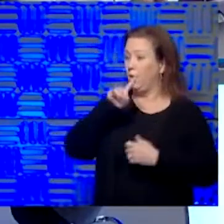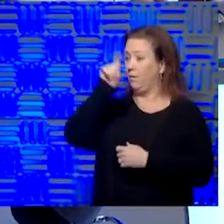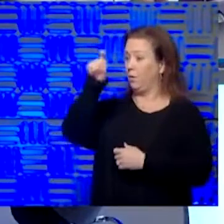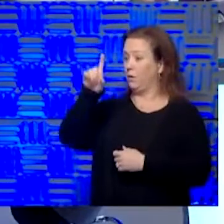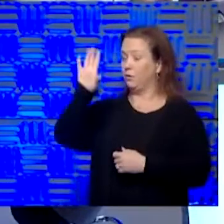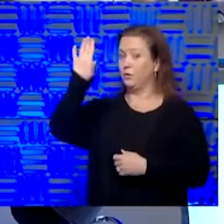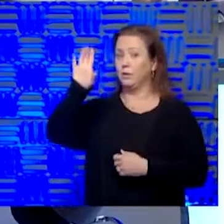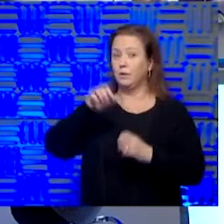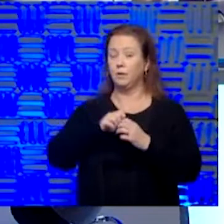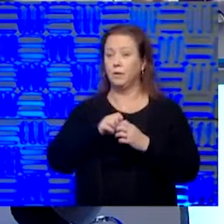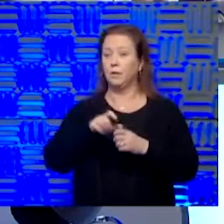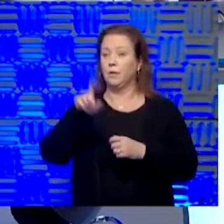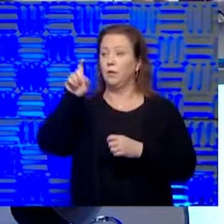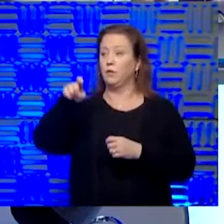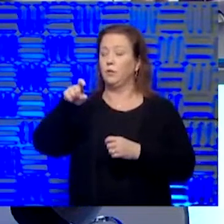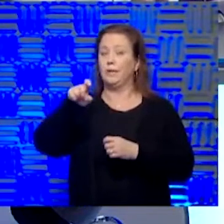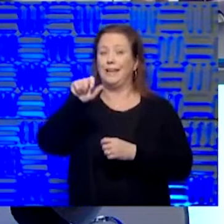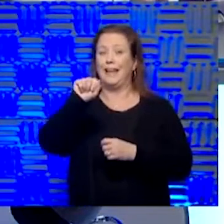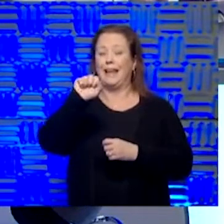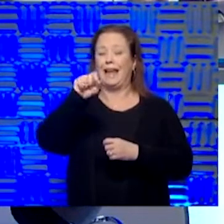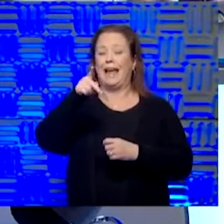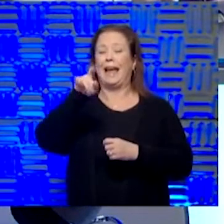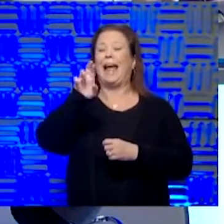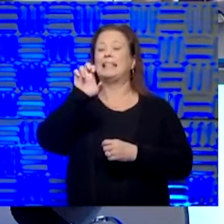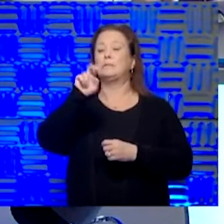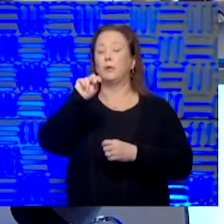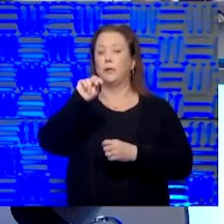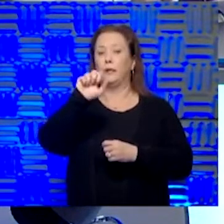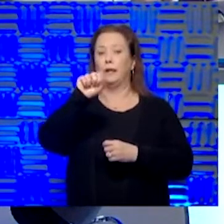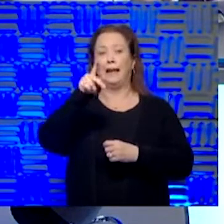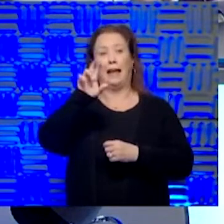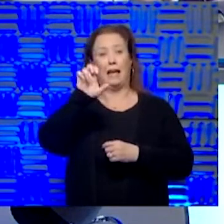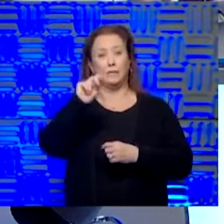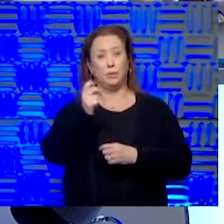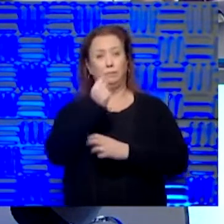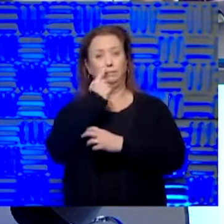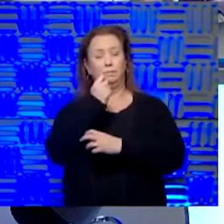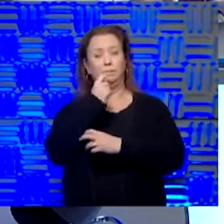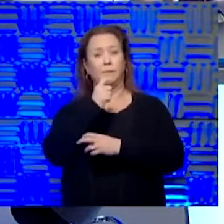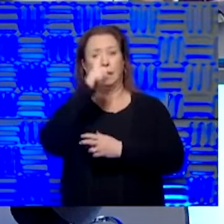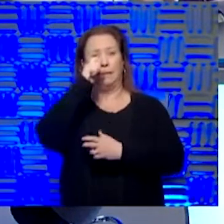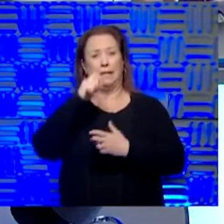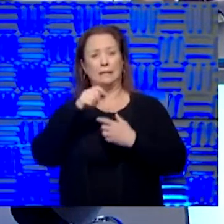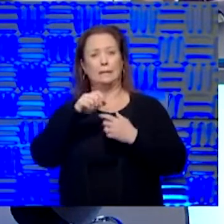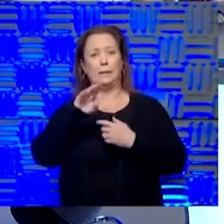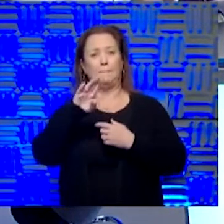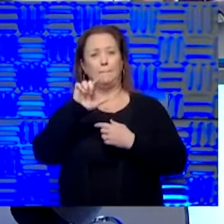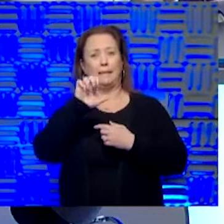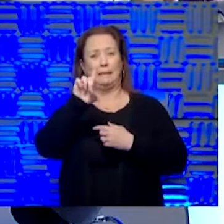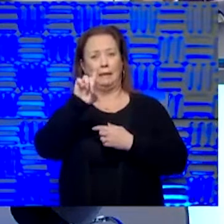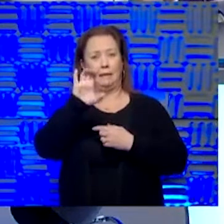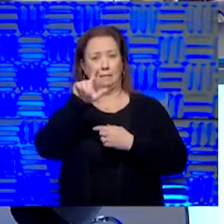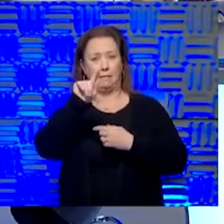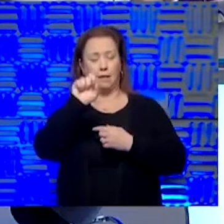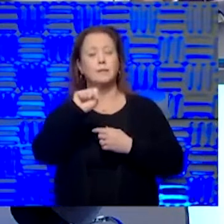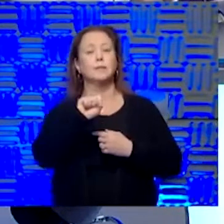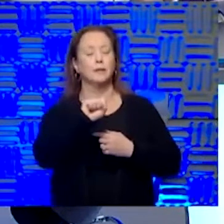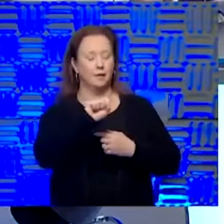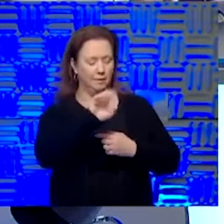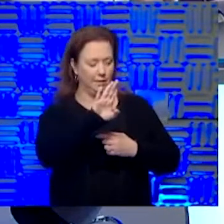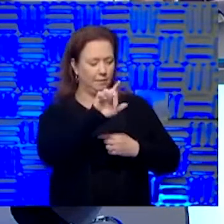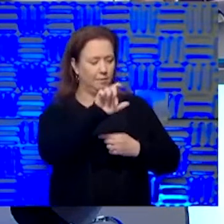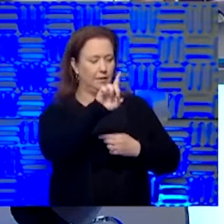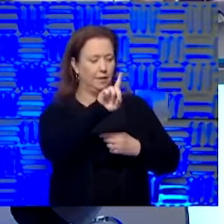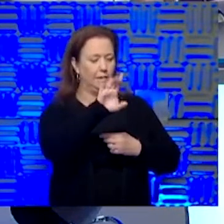question on, do you need to be taking aspirin in light of that this disease causes blood clots? Blood clots and aspirin.